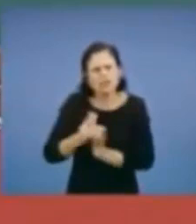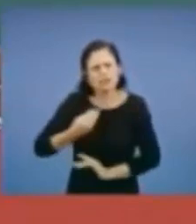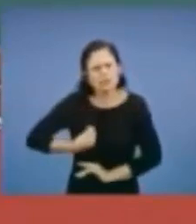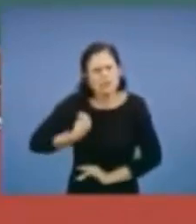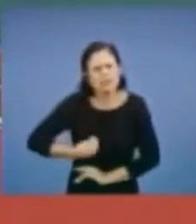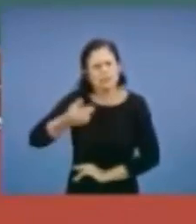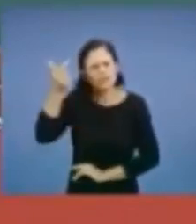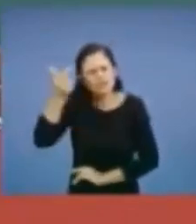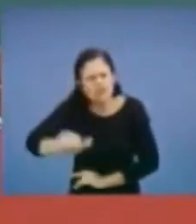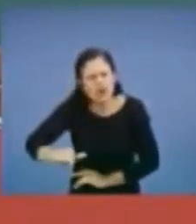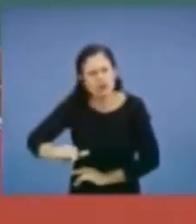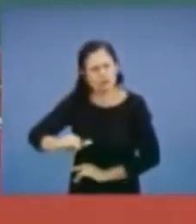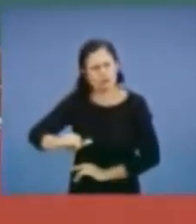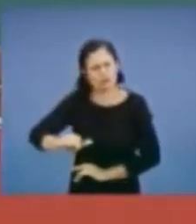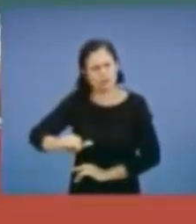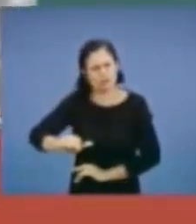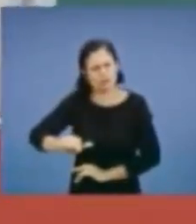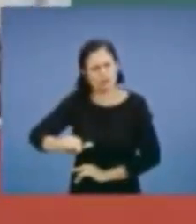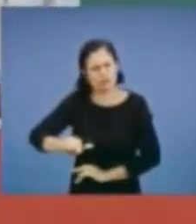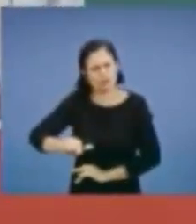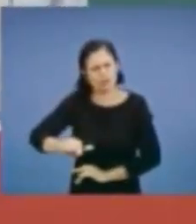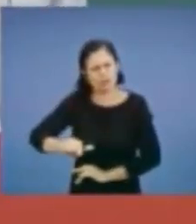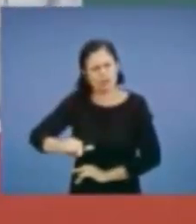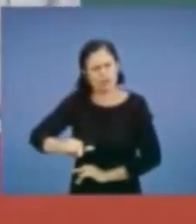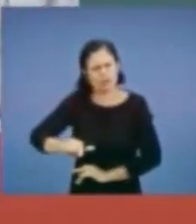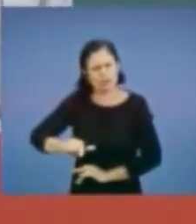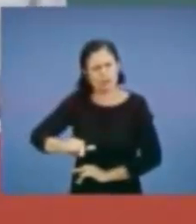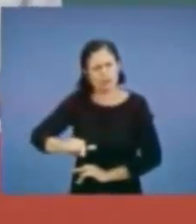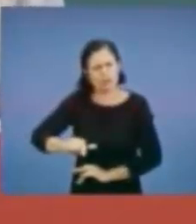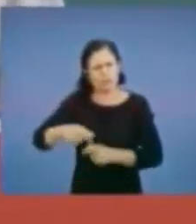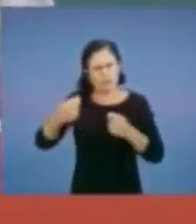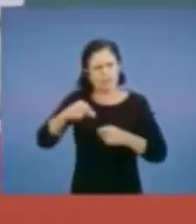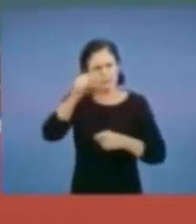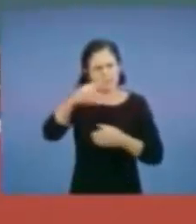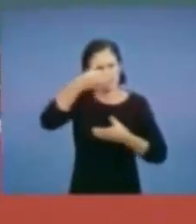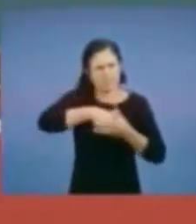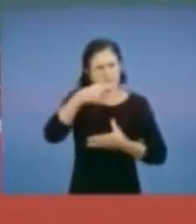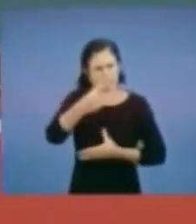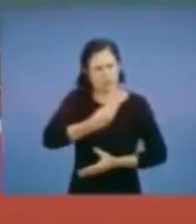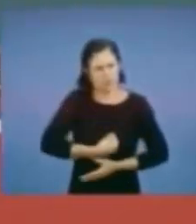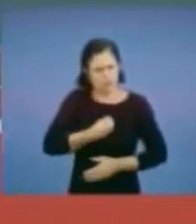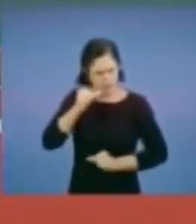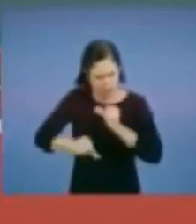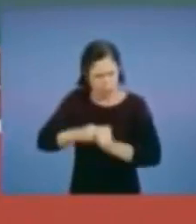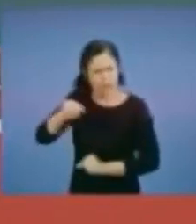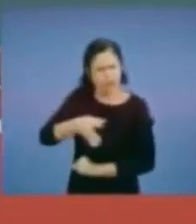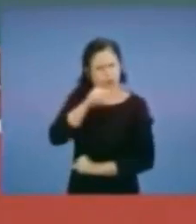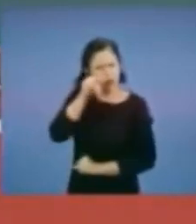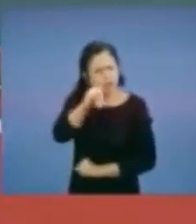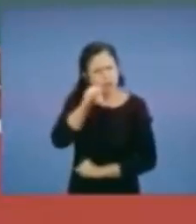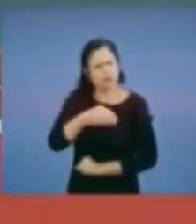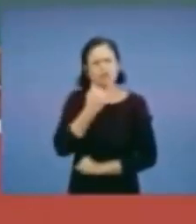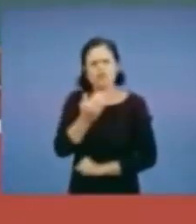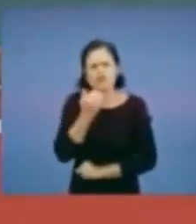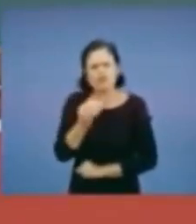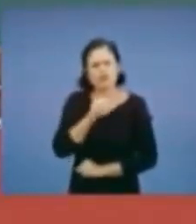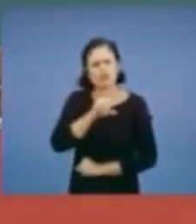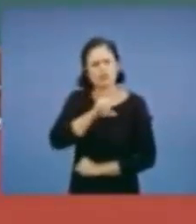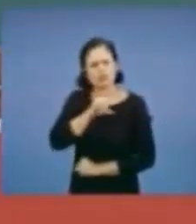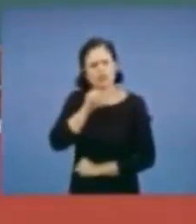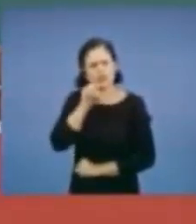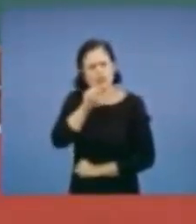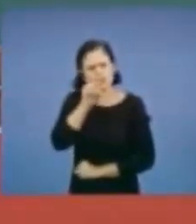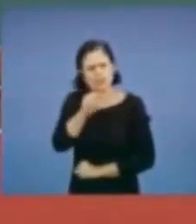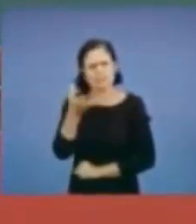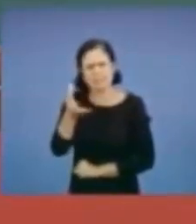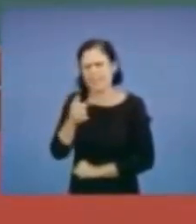Jesus is not a resurrection that is given from one person to another. The resurrection is in your life.